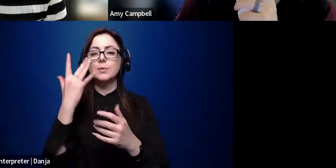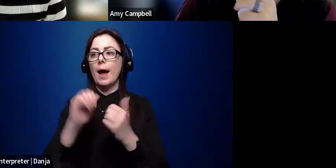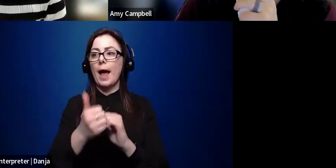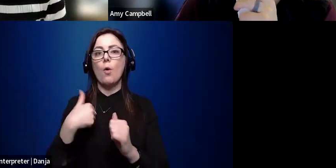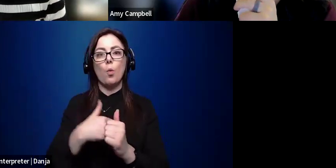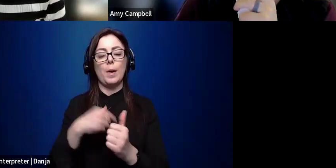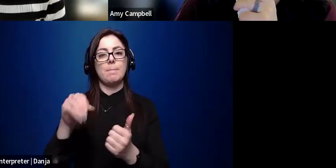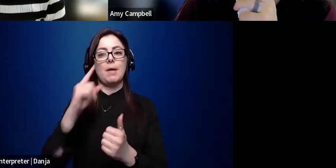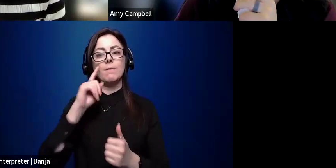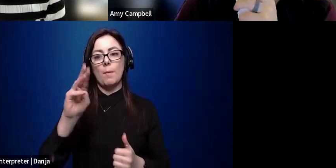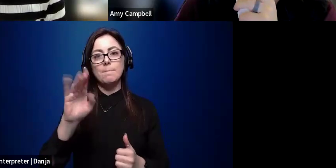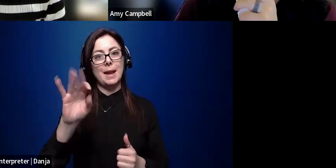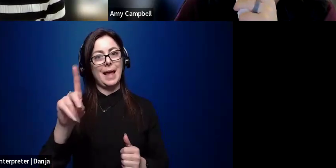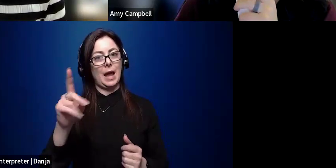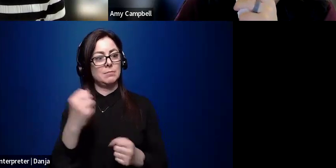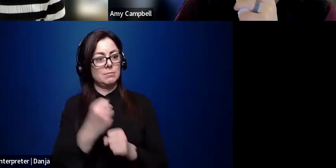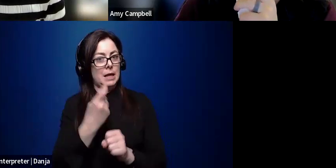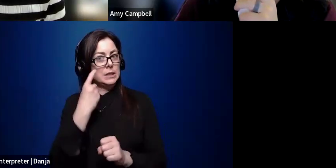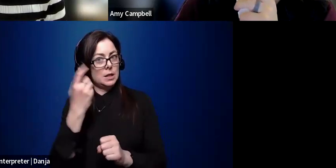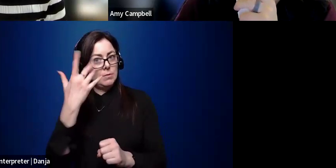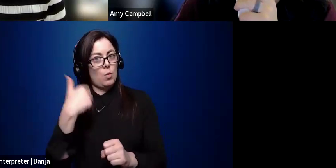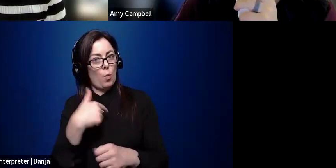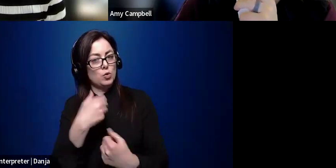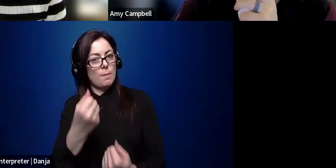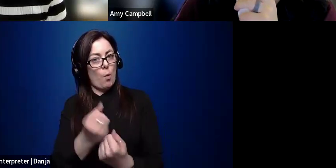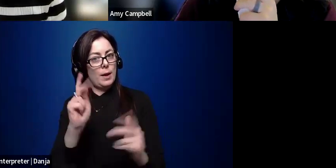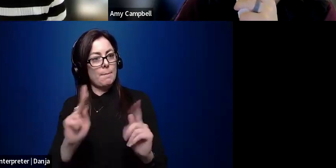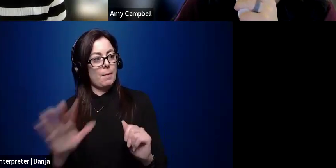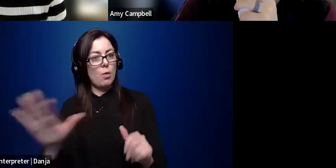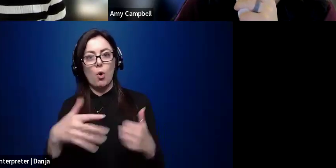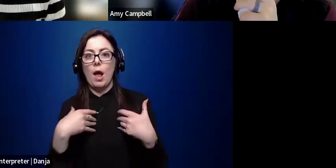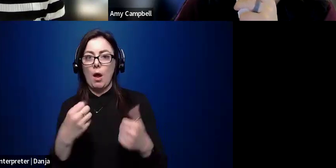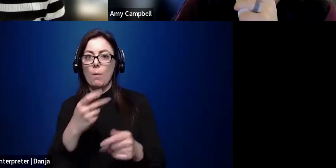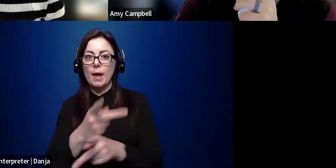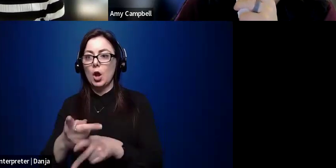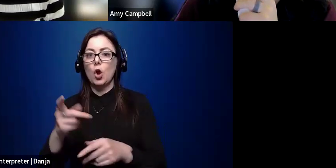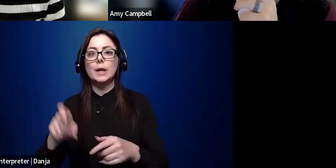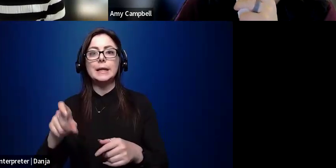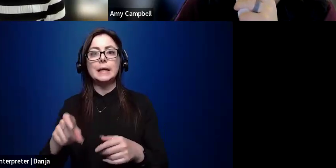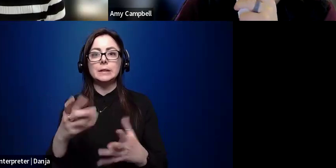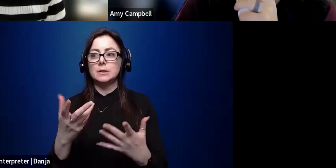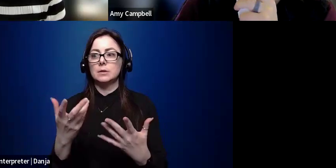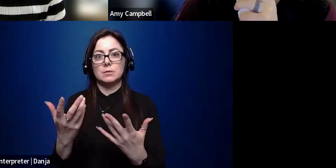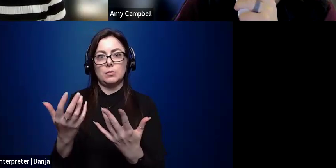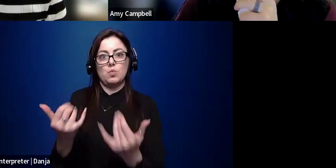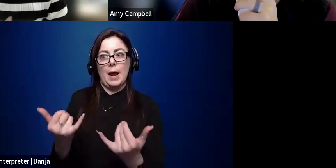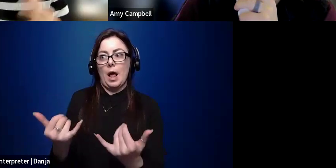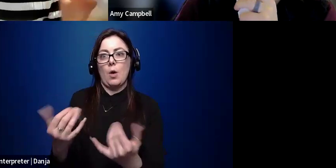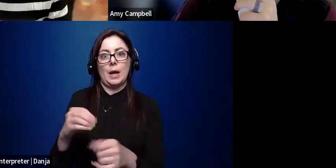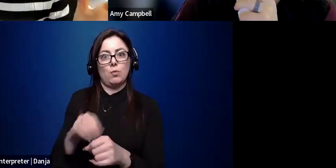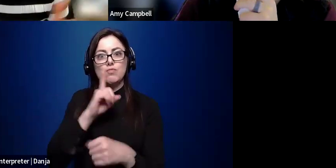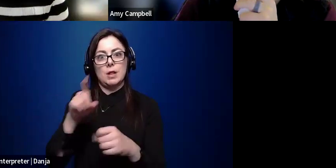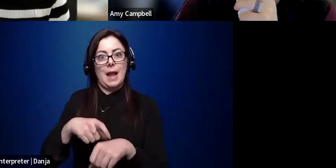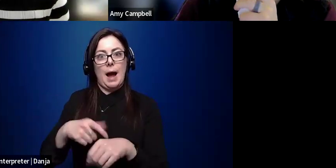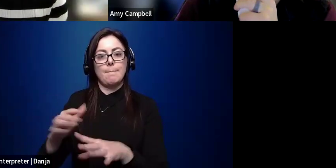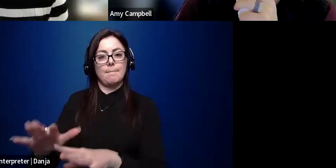sense, because you're helping to support people's healthcare needs as they happen. Whereas a block grant could restrict that, unless